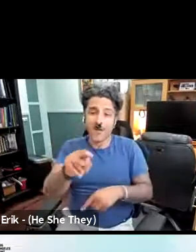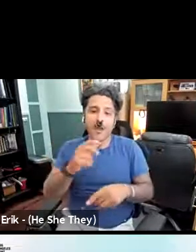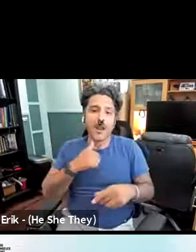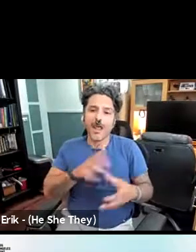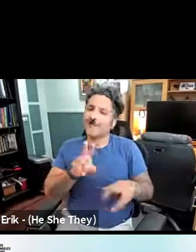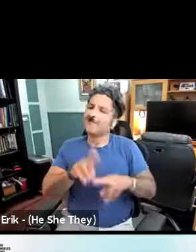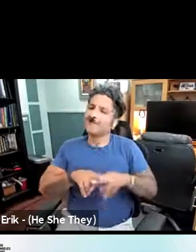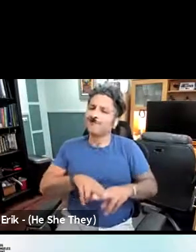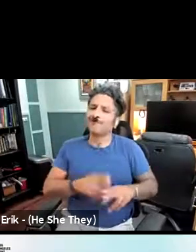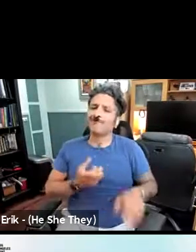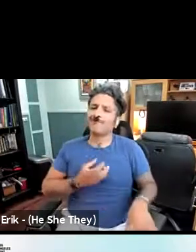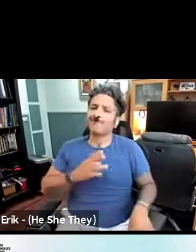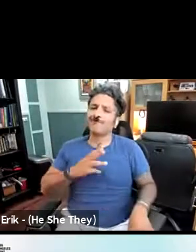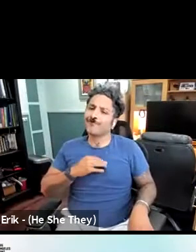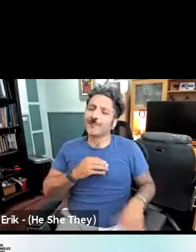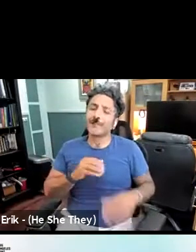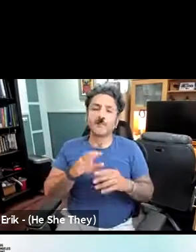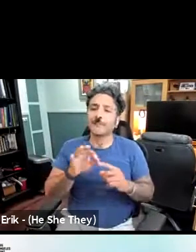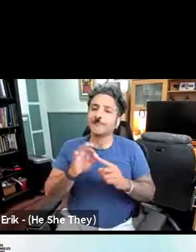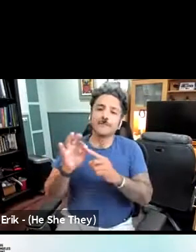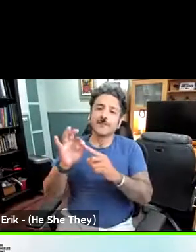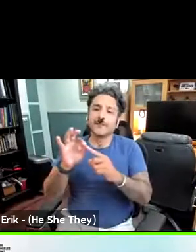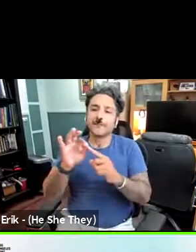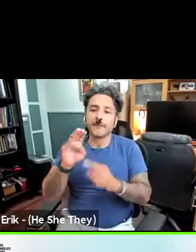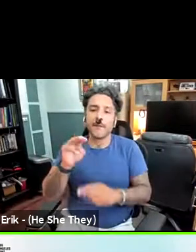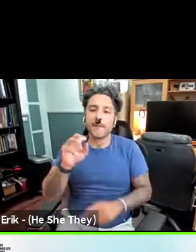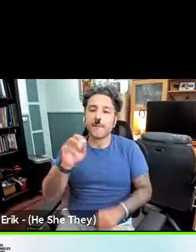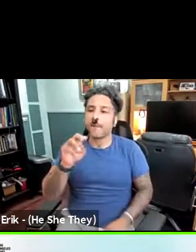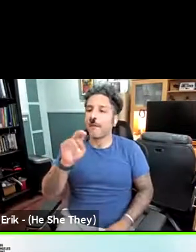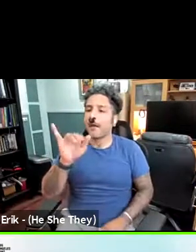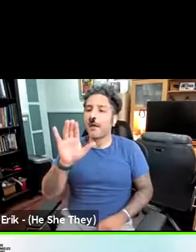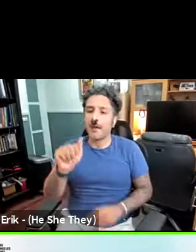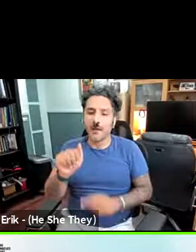that, especially Monica. Yes. Wow.